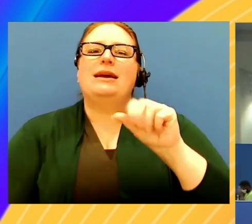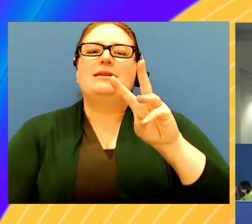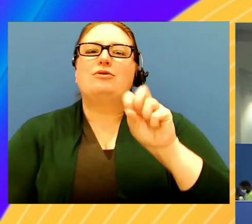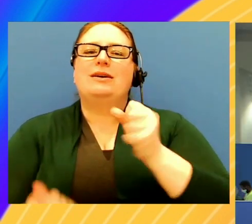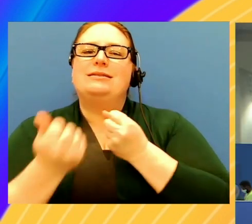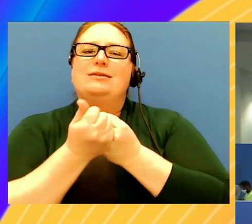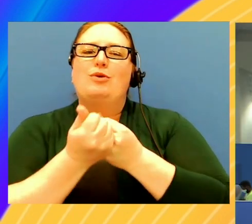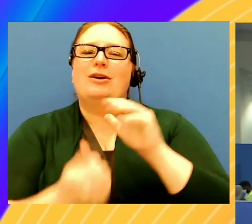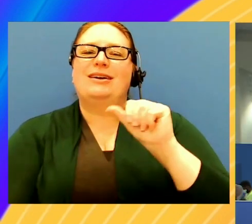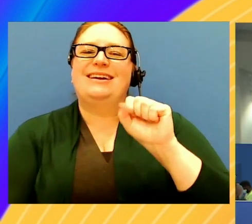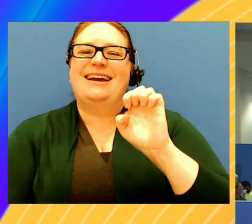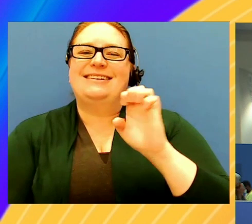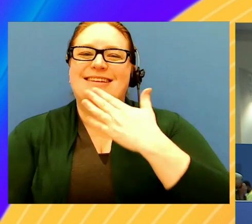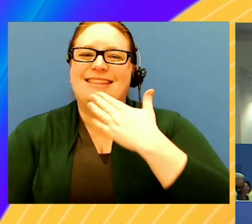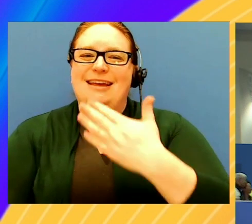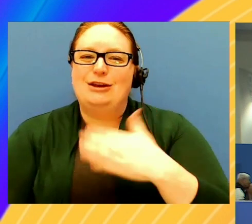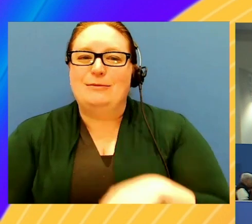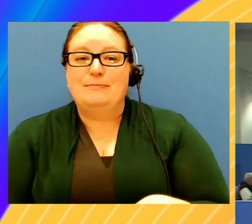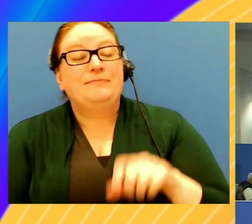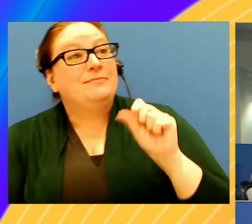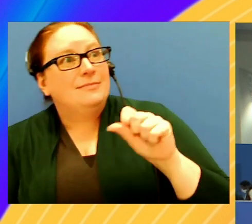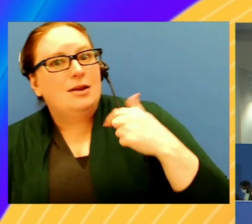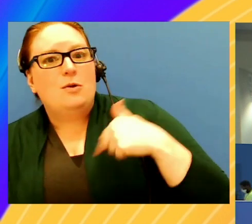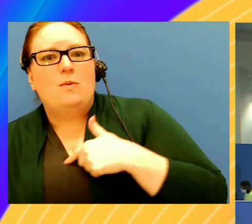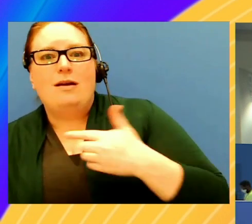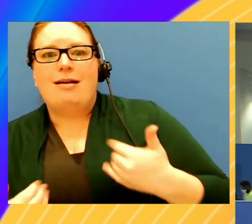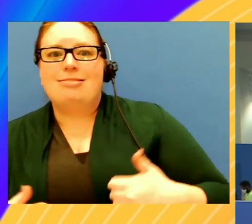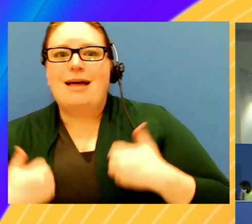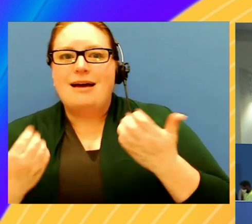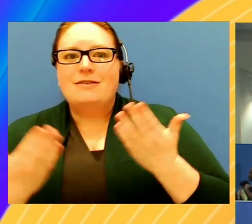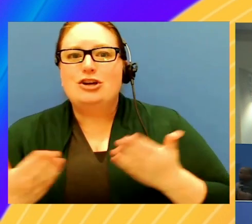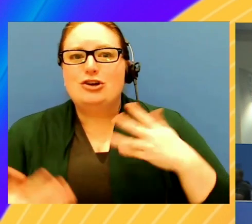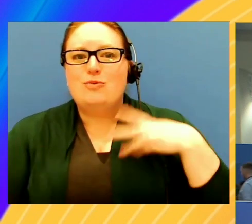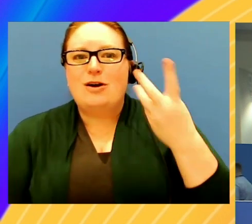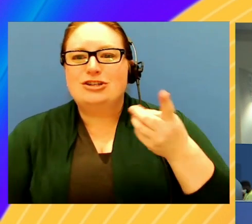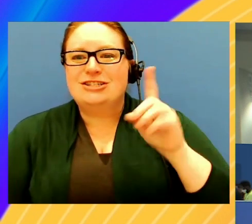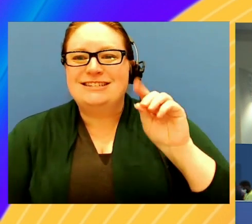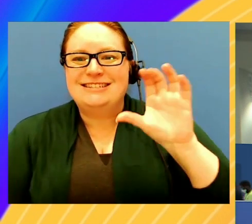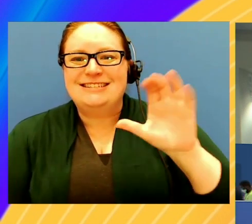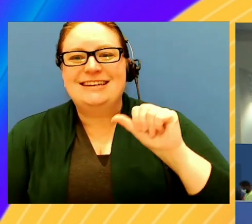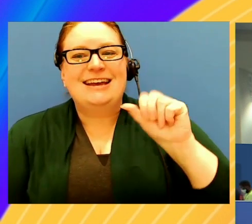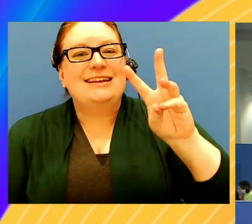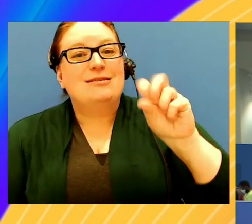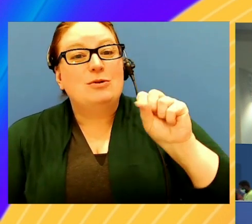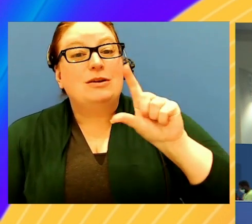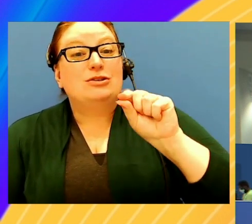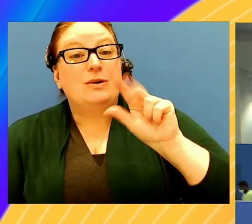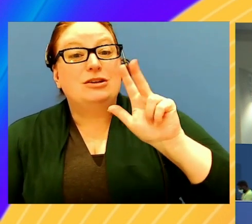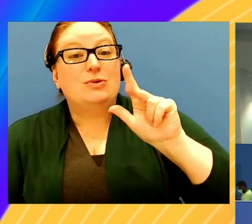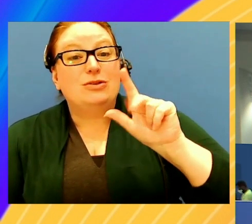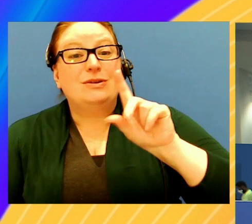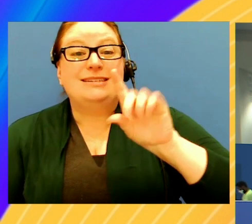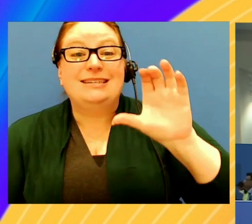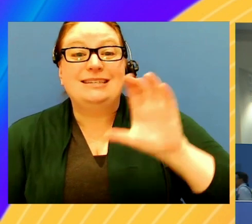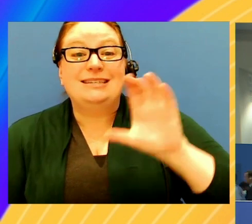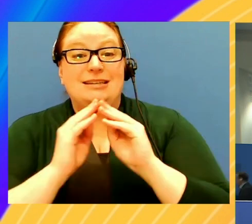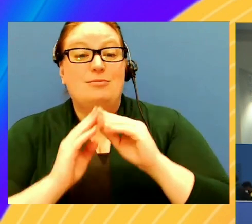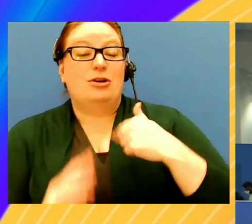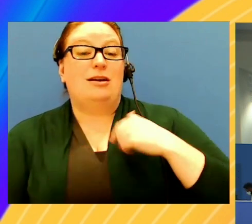for tuning in. Yeah, everyone, we are live here at Washington, D.C., the AWS 2023 DC Summit. I'm Jeff